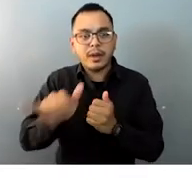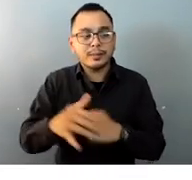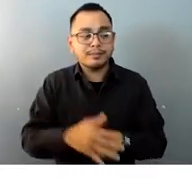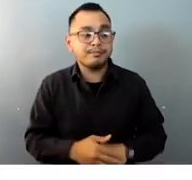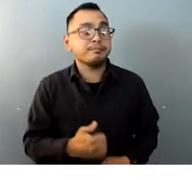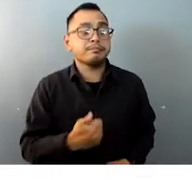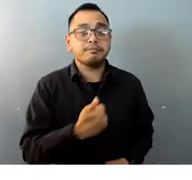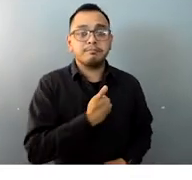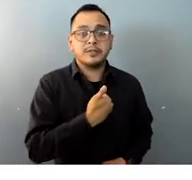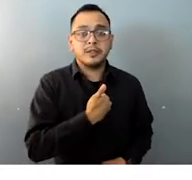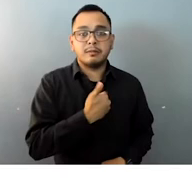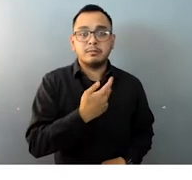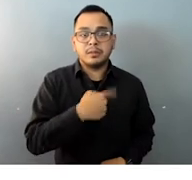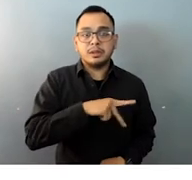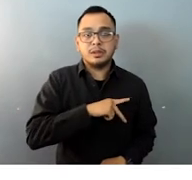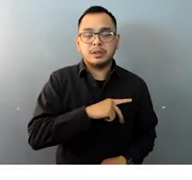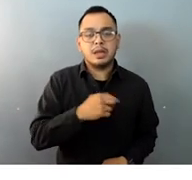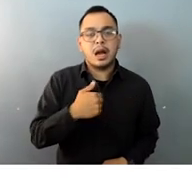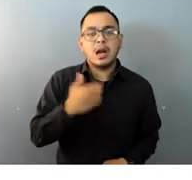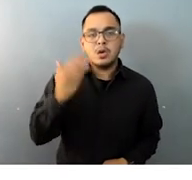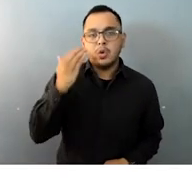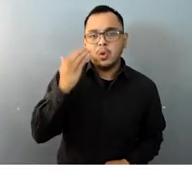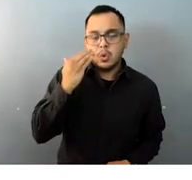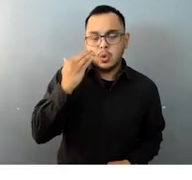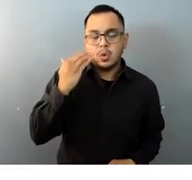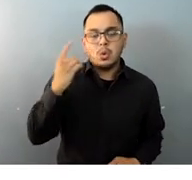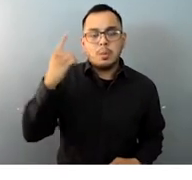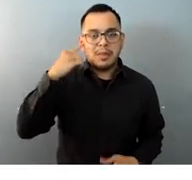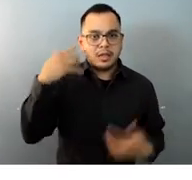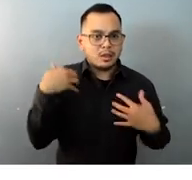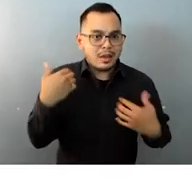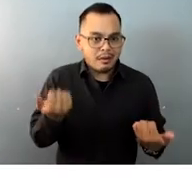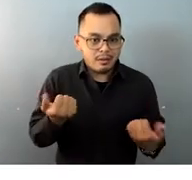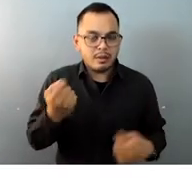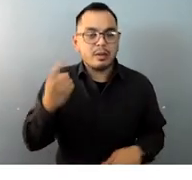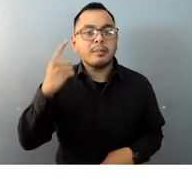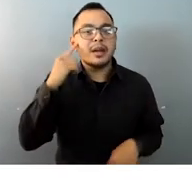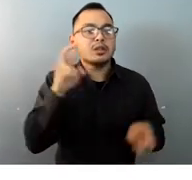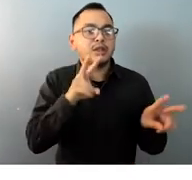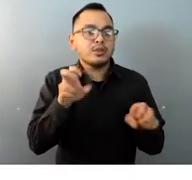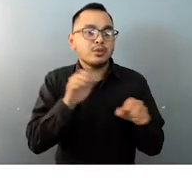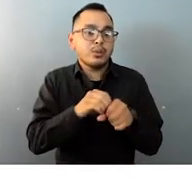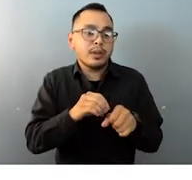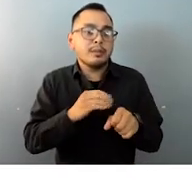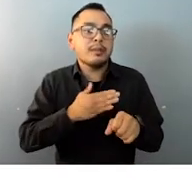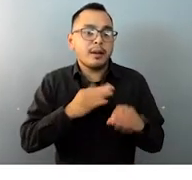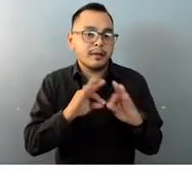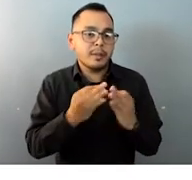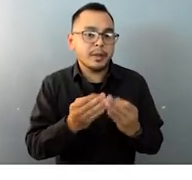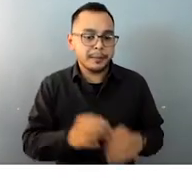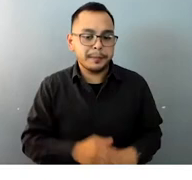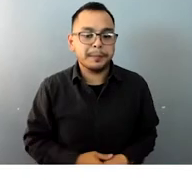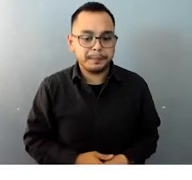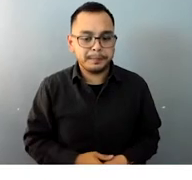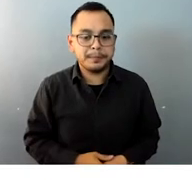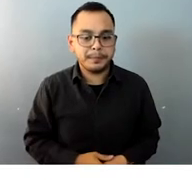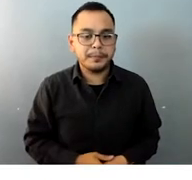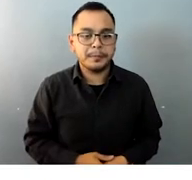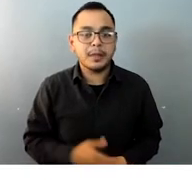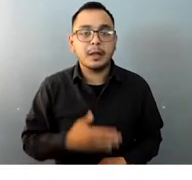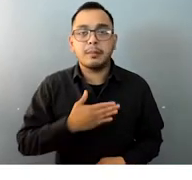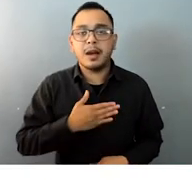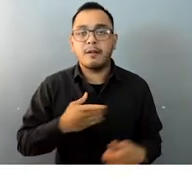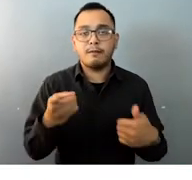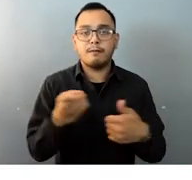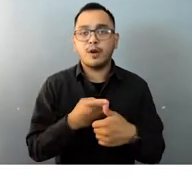Well, for myself personally, I was aware of mental health and mental illness issues in our family.